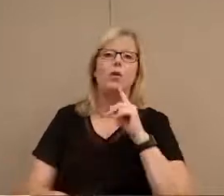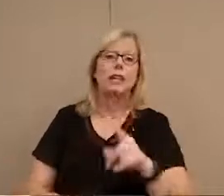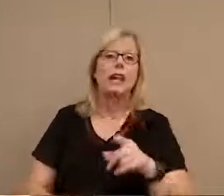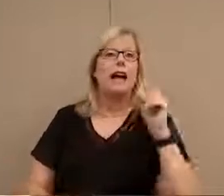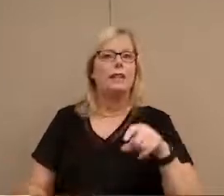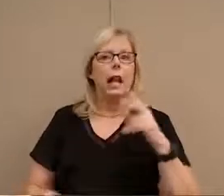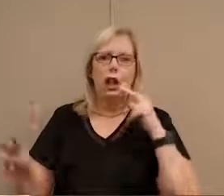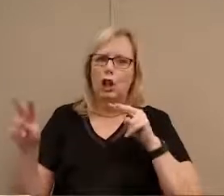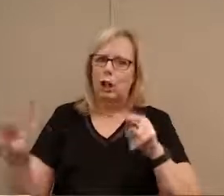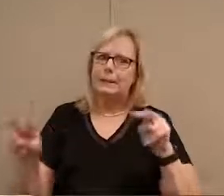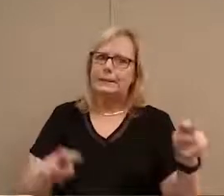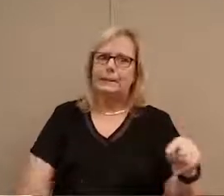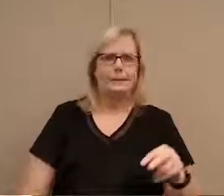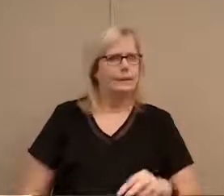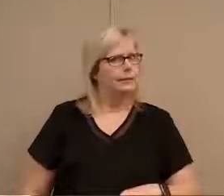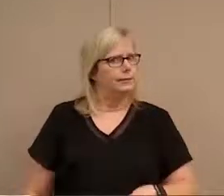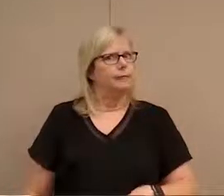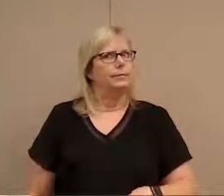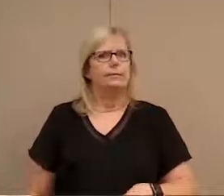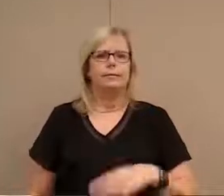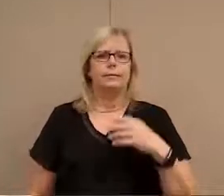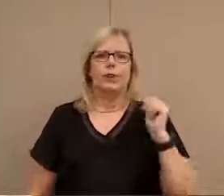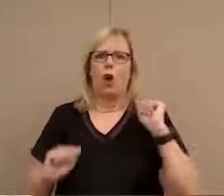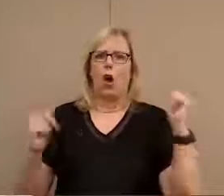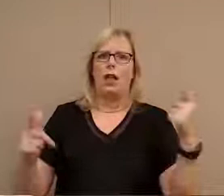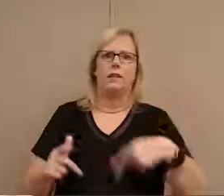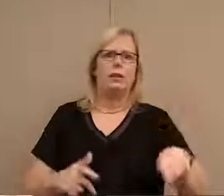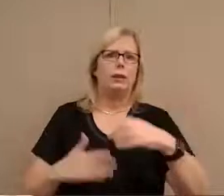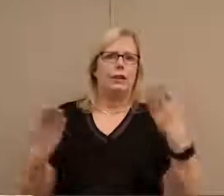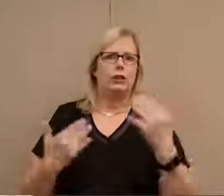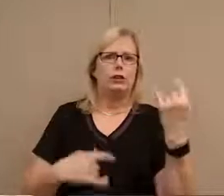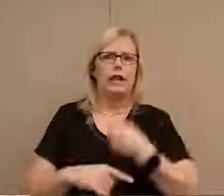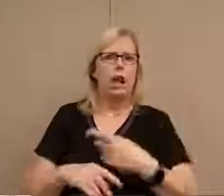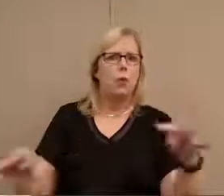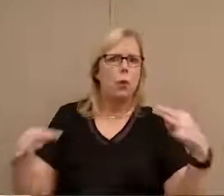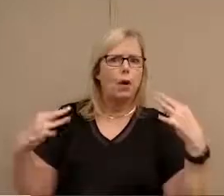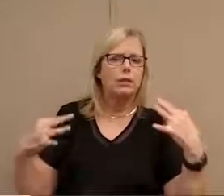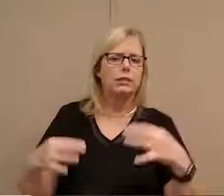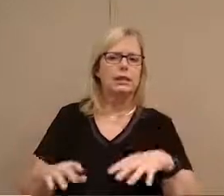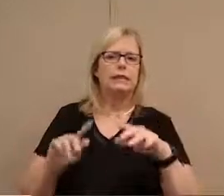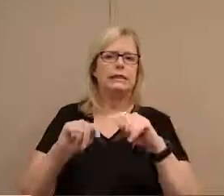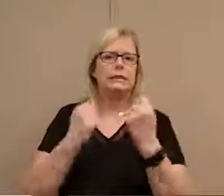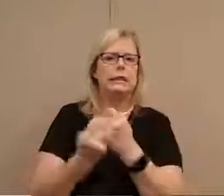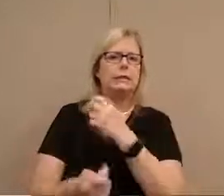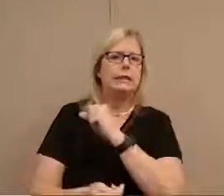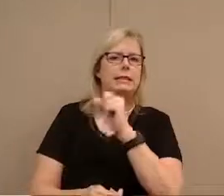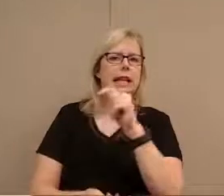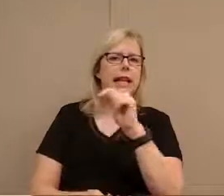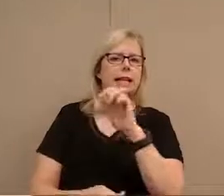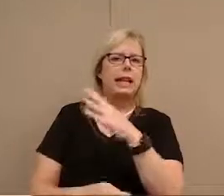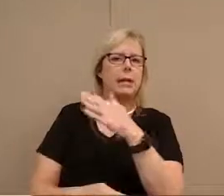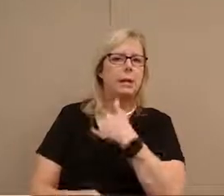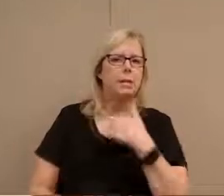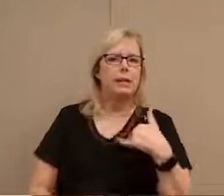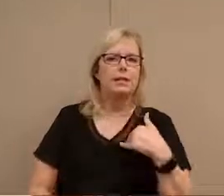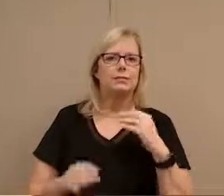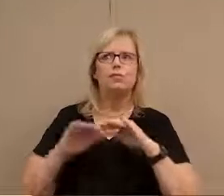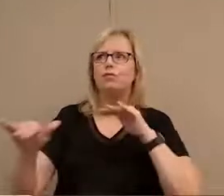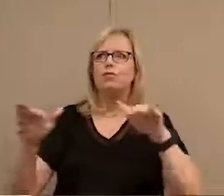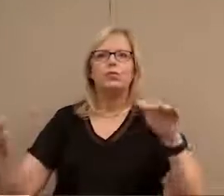have to take a look at this. So for all of you that are on here today, Team St. Clair members, spread the word. You heard Dr. Bodeman